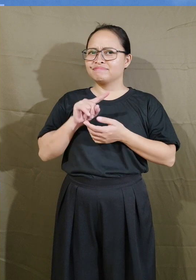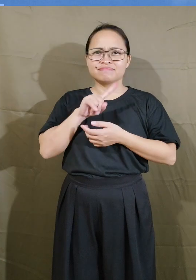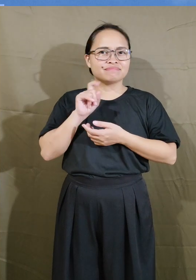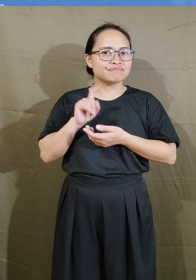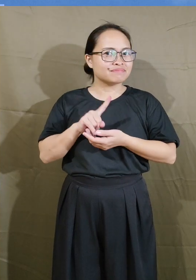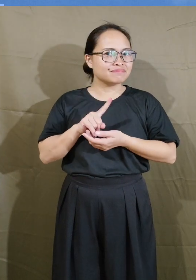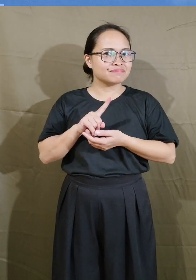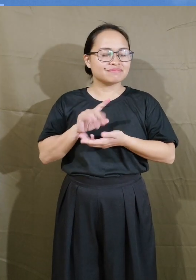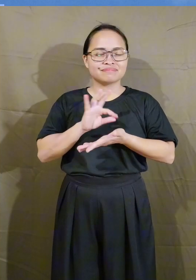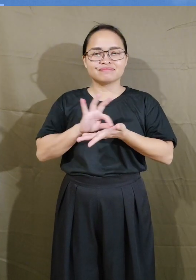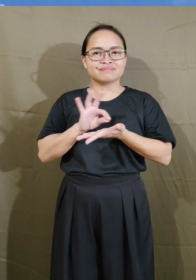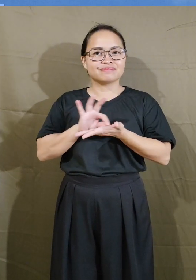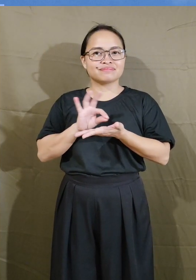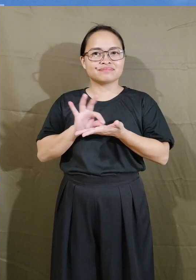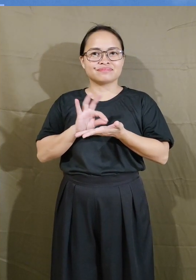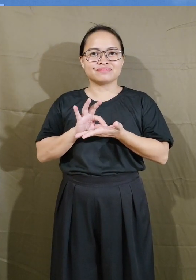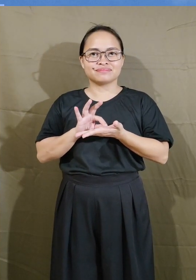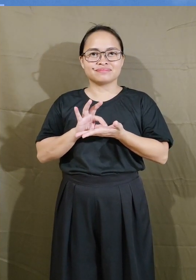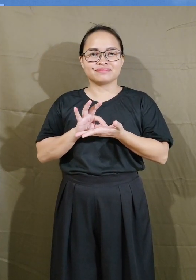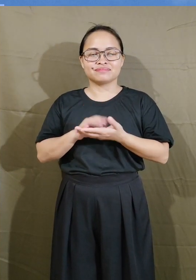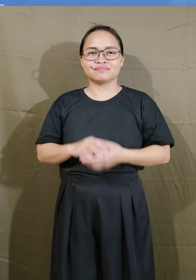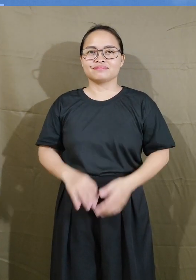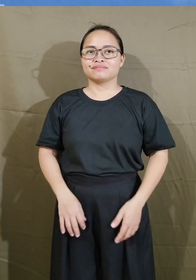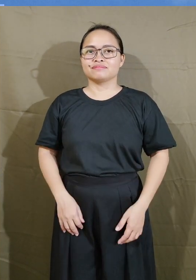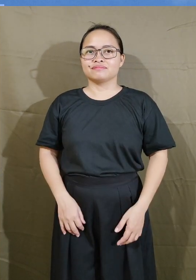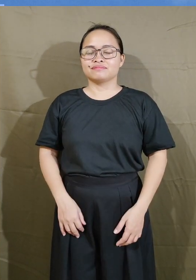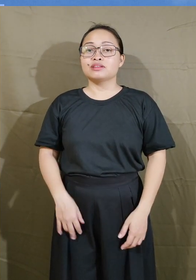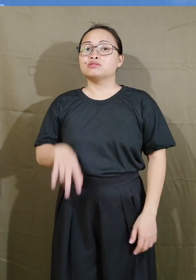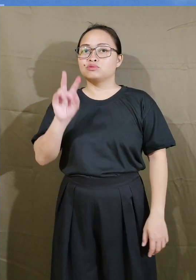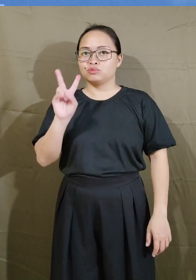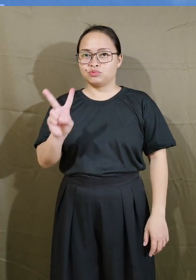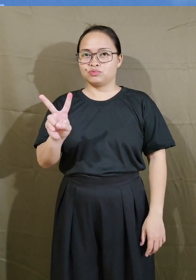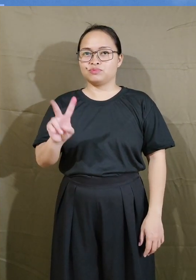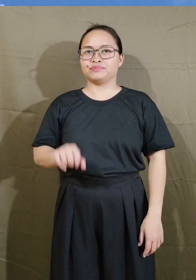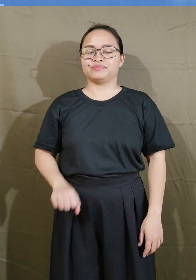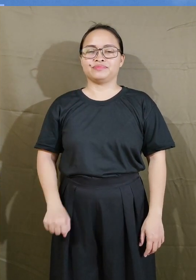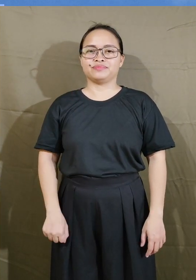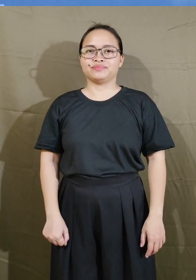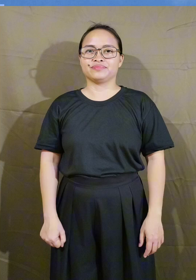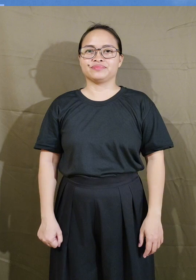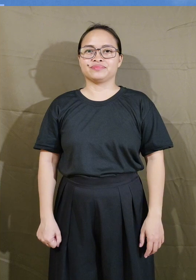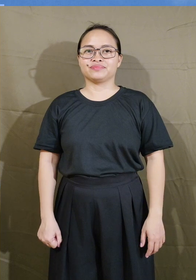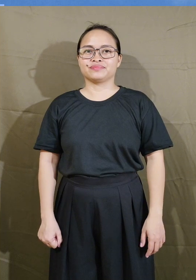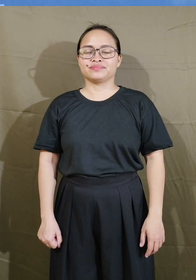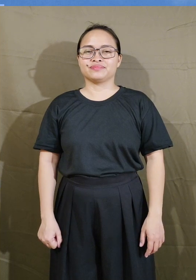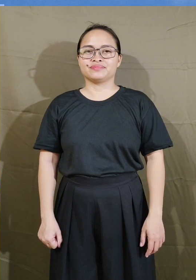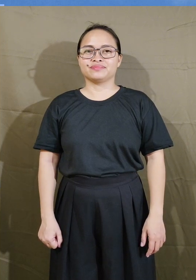Let's count the remaining teddy bears. Now we get 2.